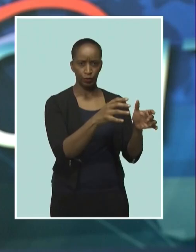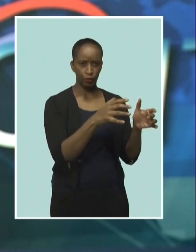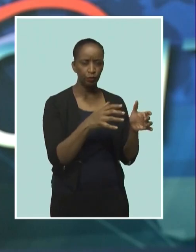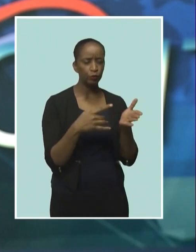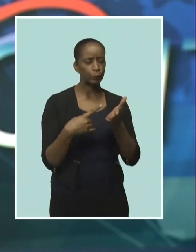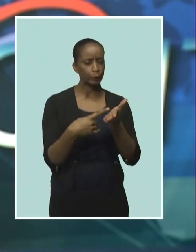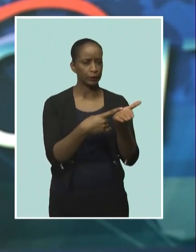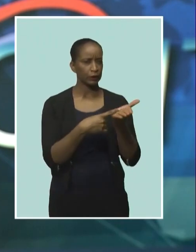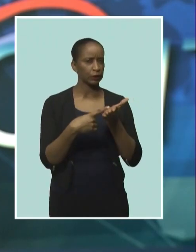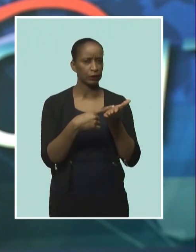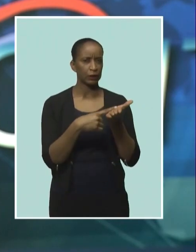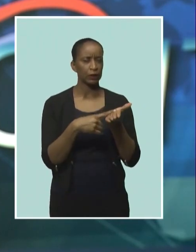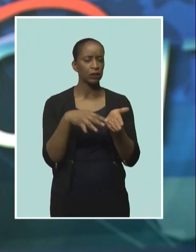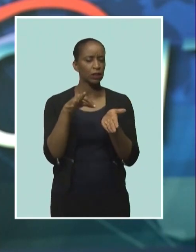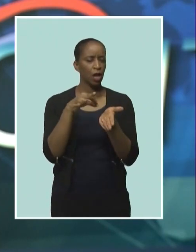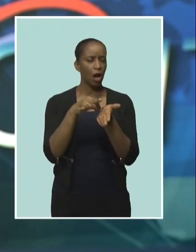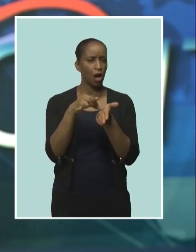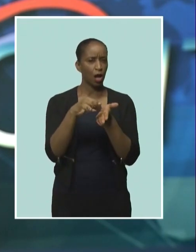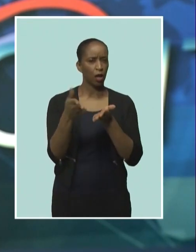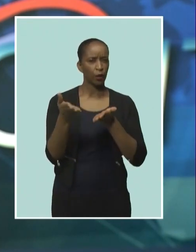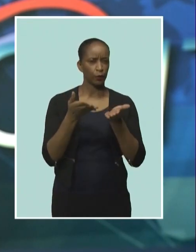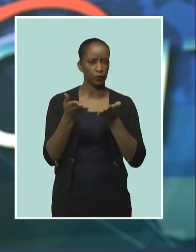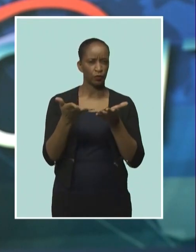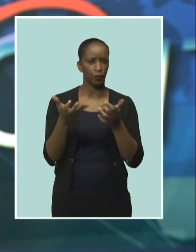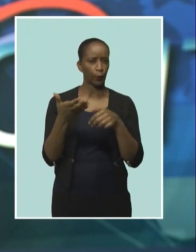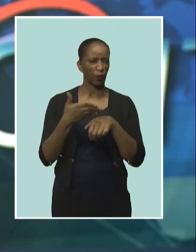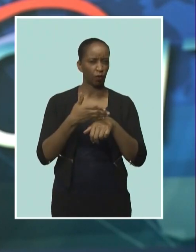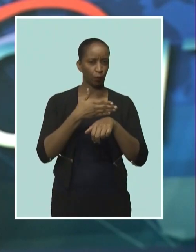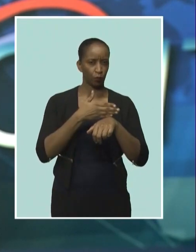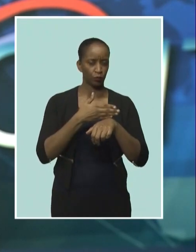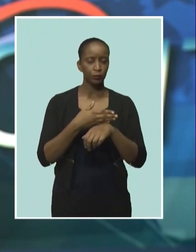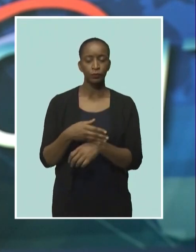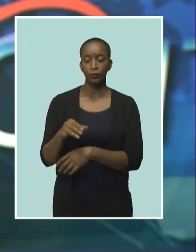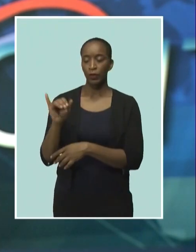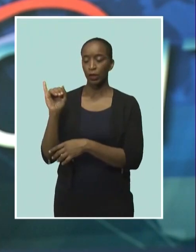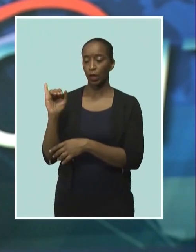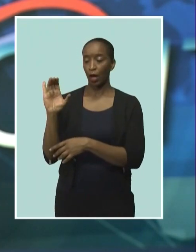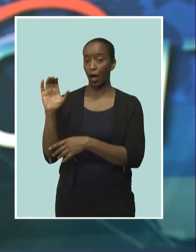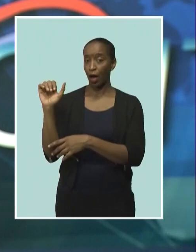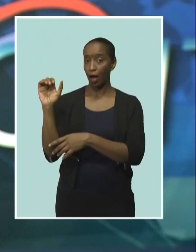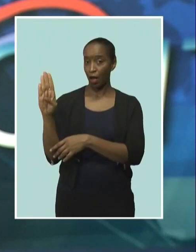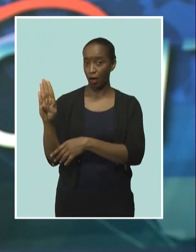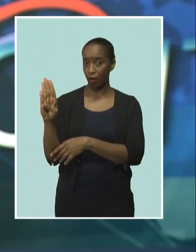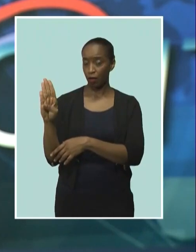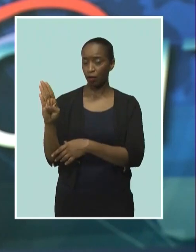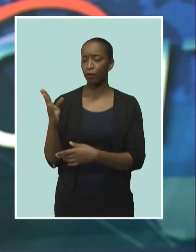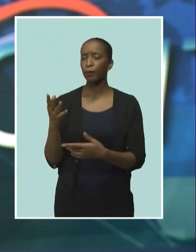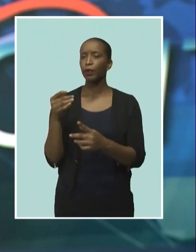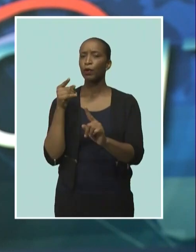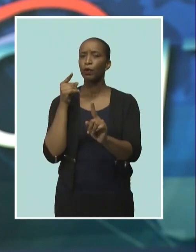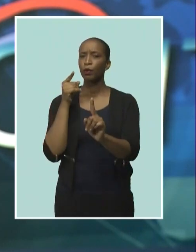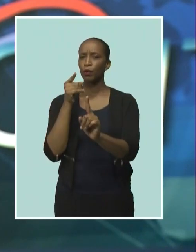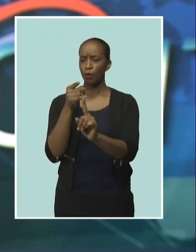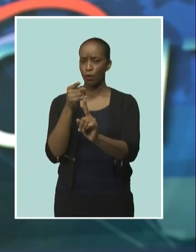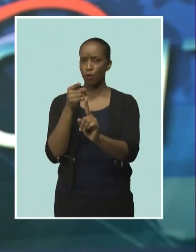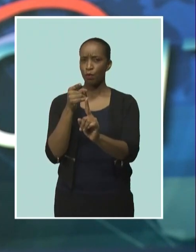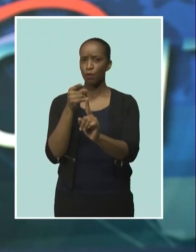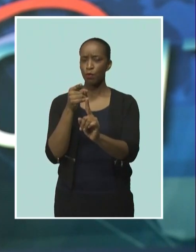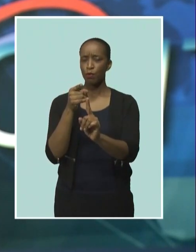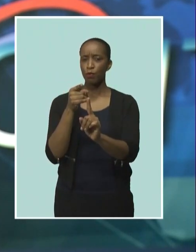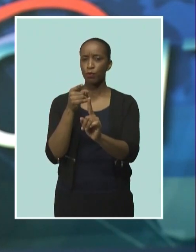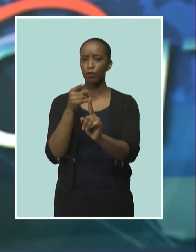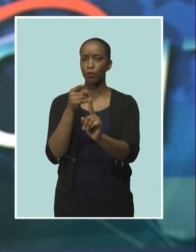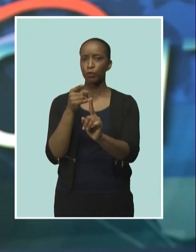services. Interim Executive Director Lisa Padmore says ICAB wants to ensure it stays on course given the changing dynamics